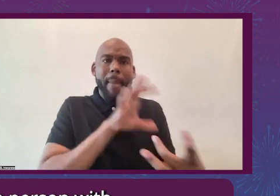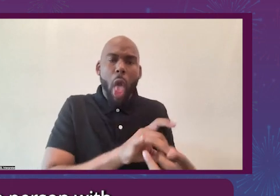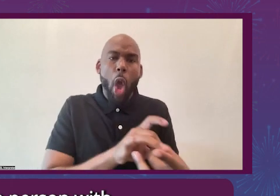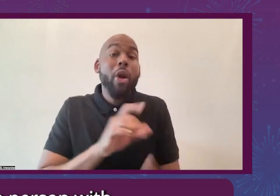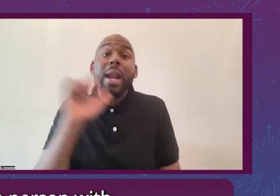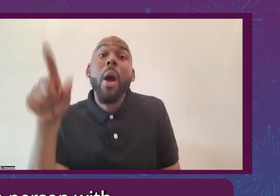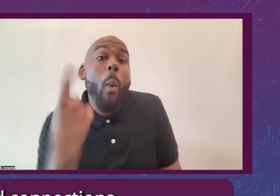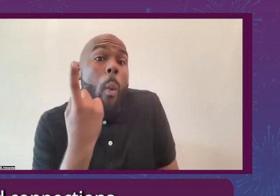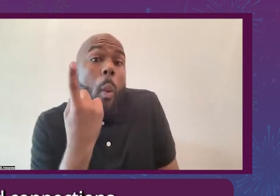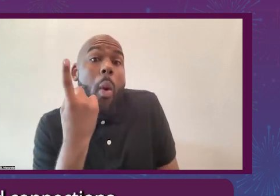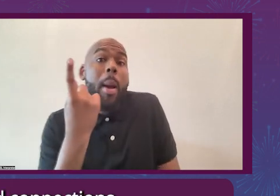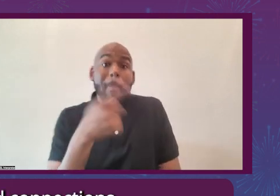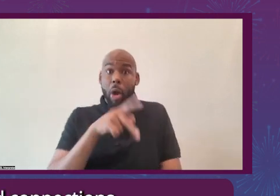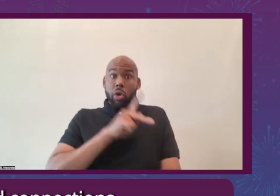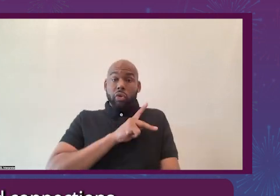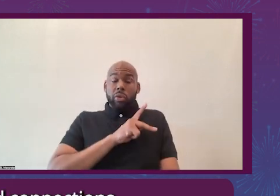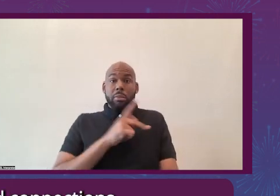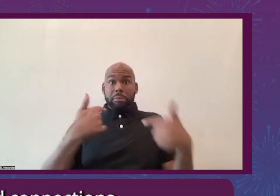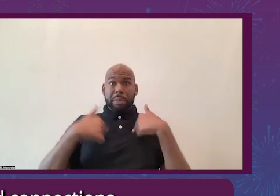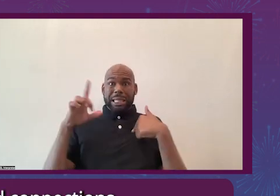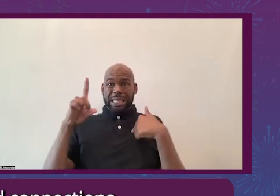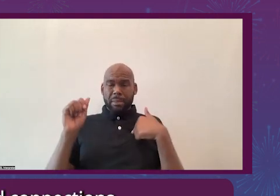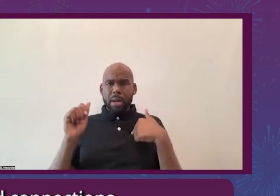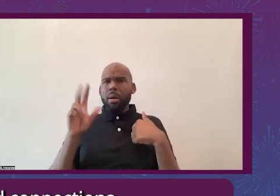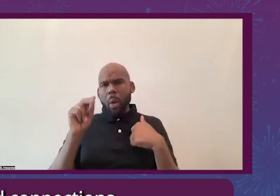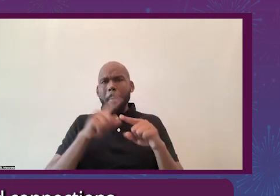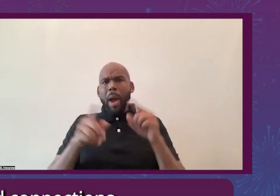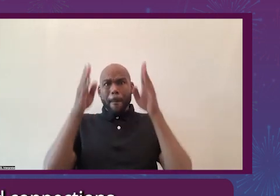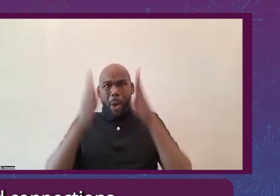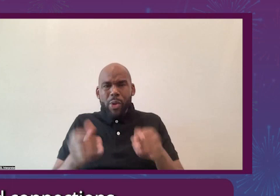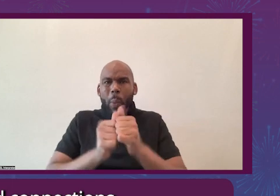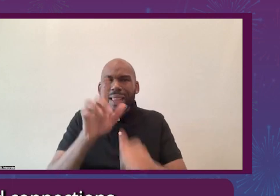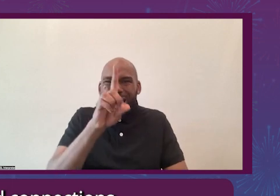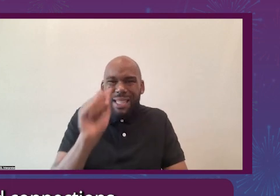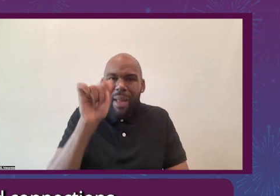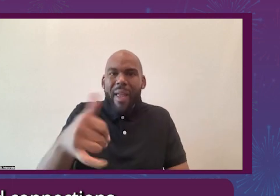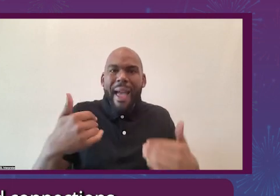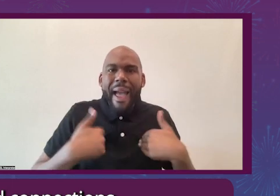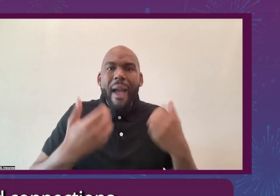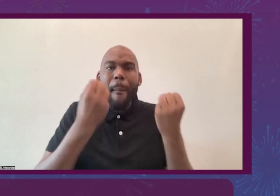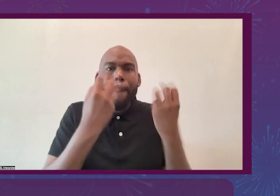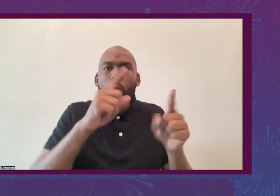as a person with a disability who has multiple identities and connections and communities.